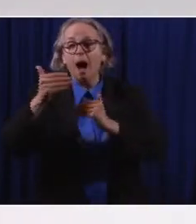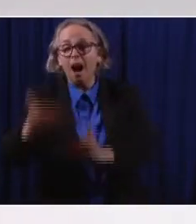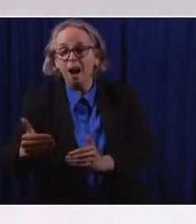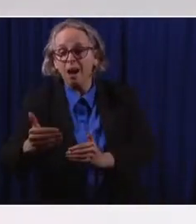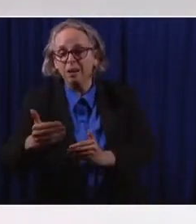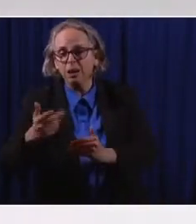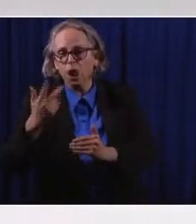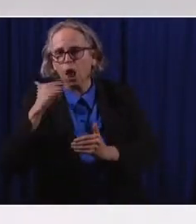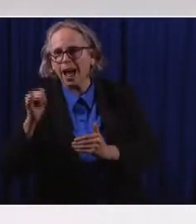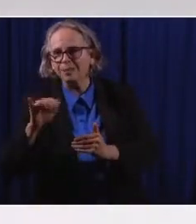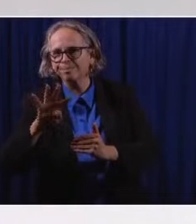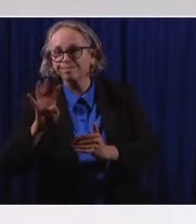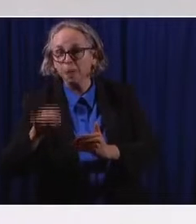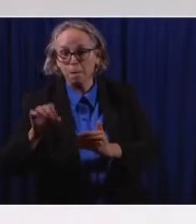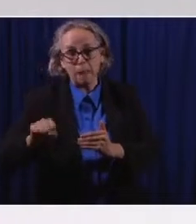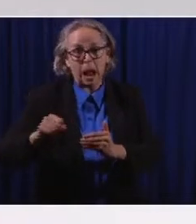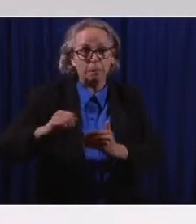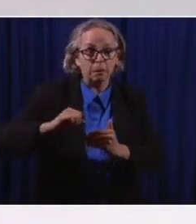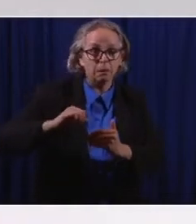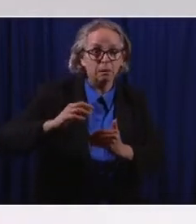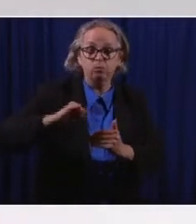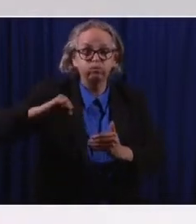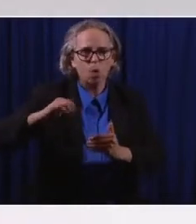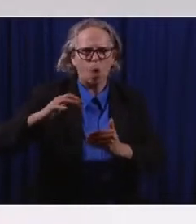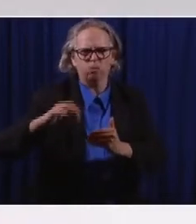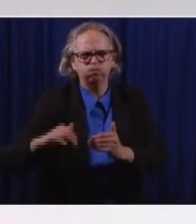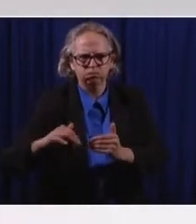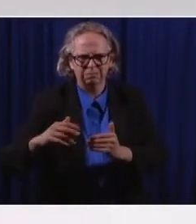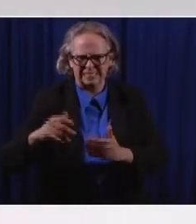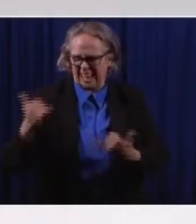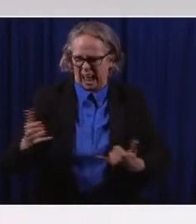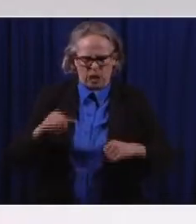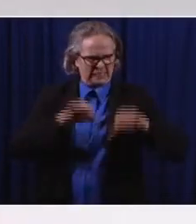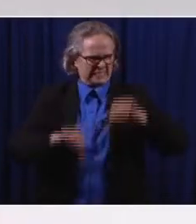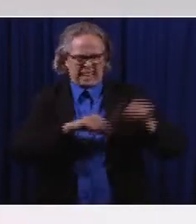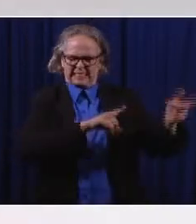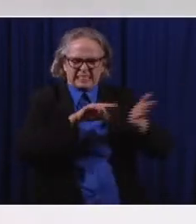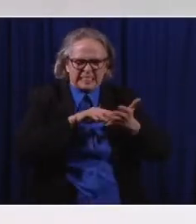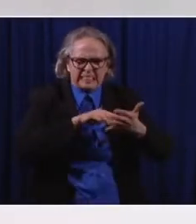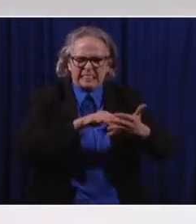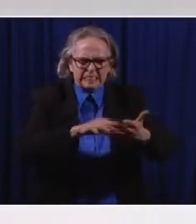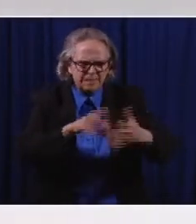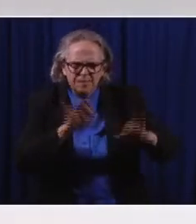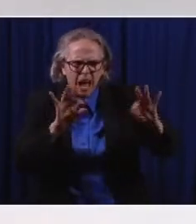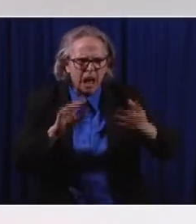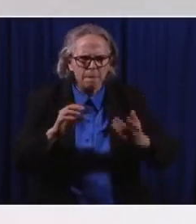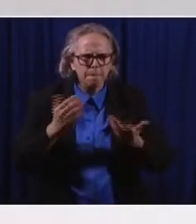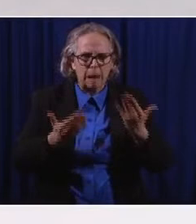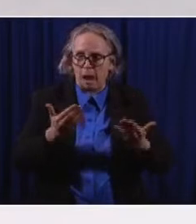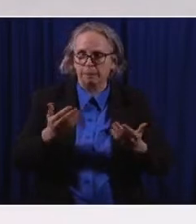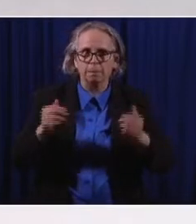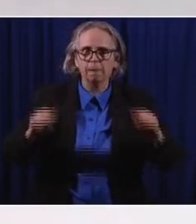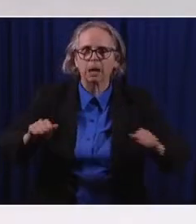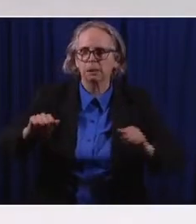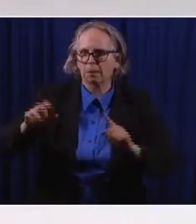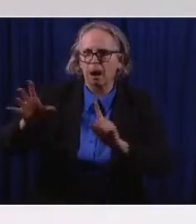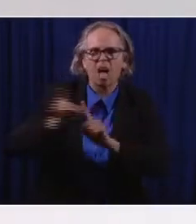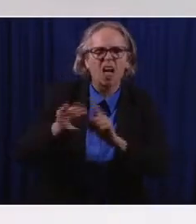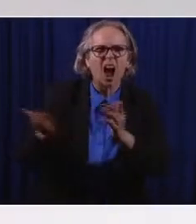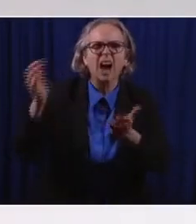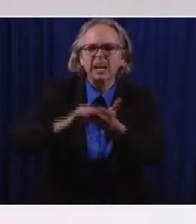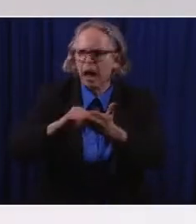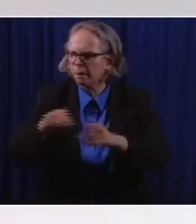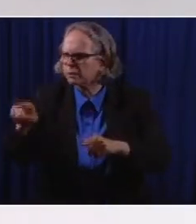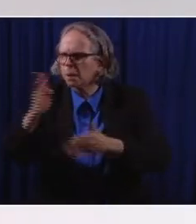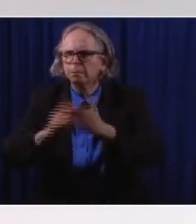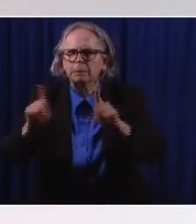they tend to happen a little bit longer after the initial infection. And what's really unclear right now is whether those are going to be